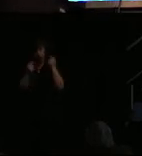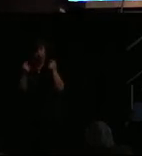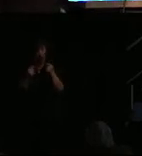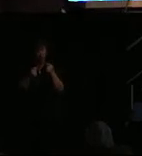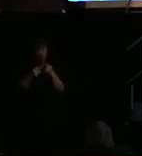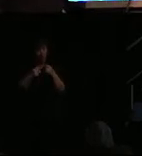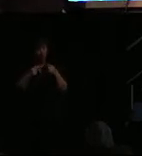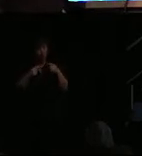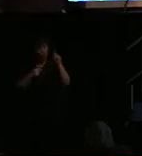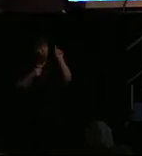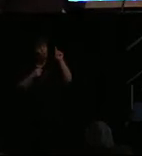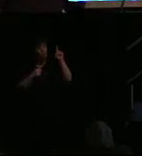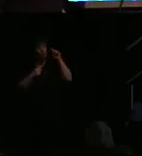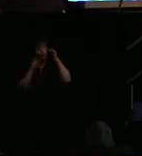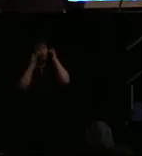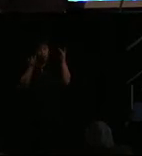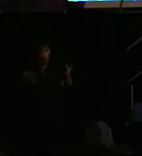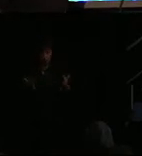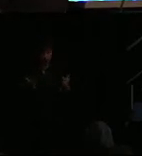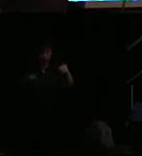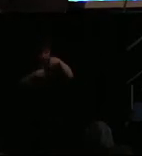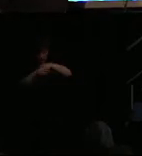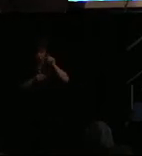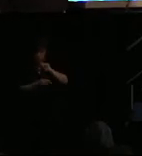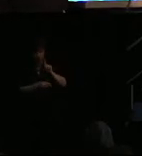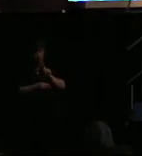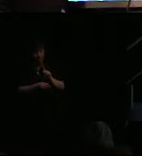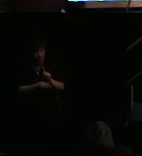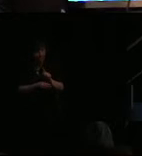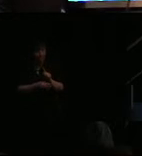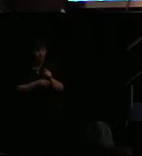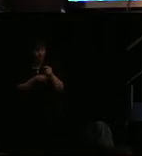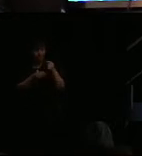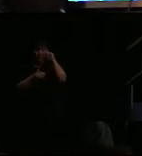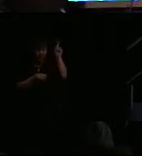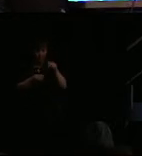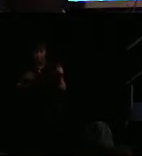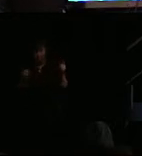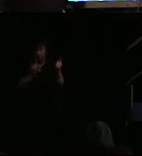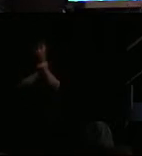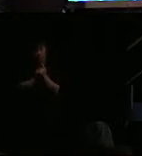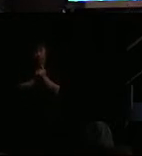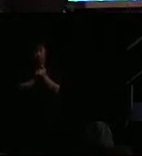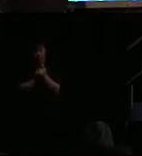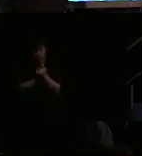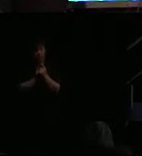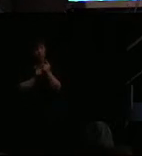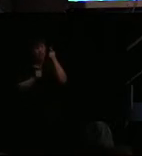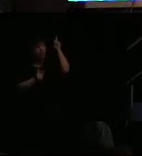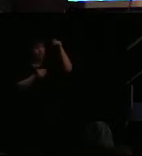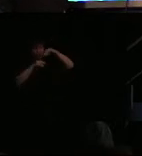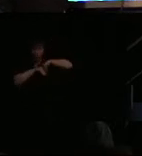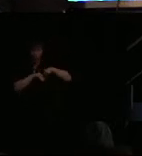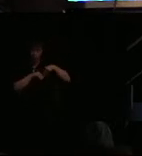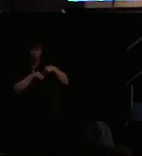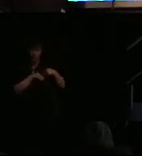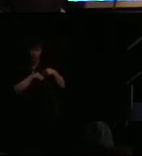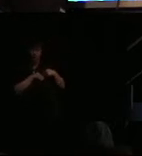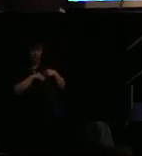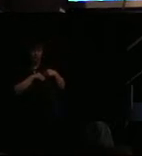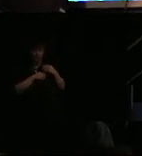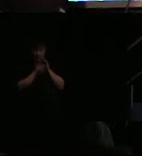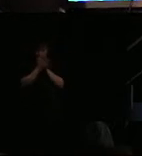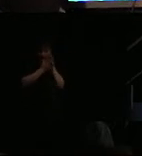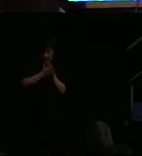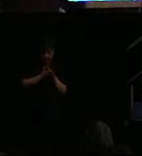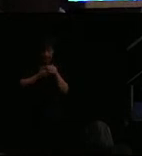God really showed me the things he wanted me to include. Through the people that we met and the things that he put on my heart. And this meant that